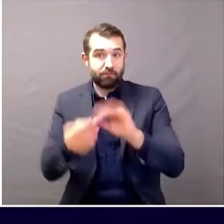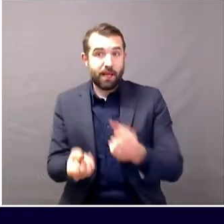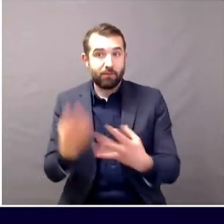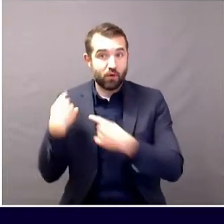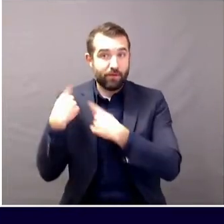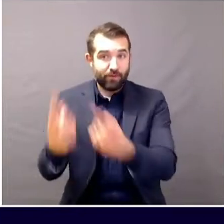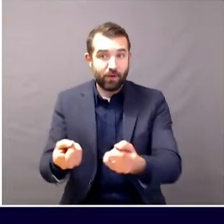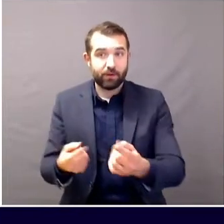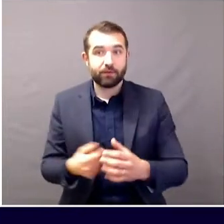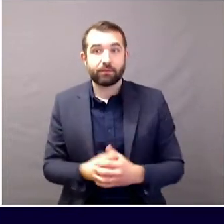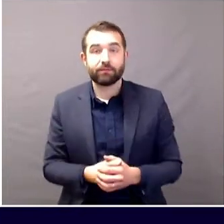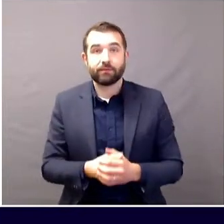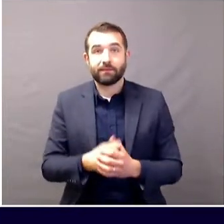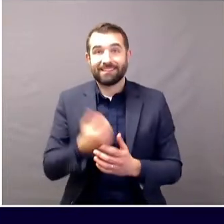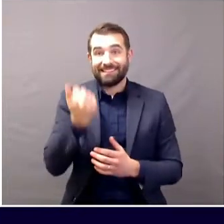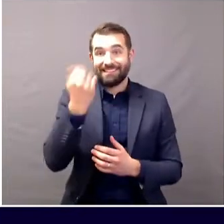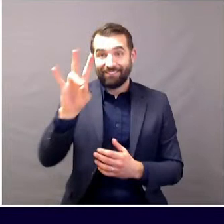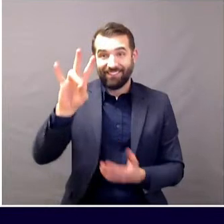of